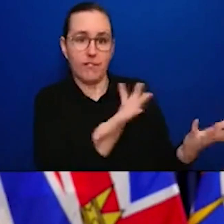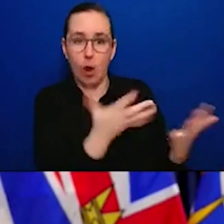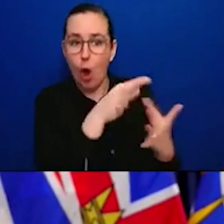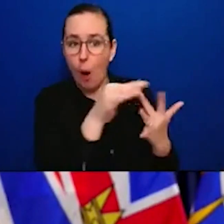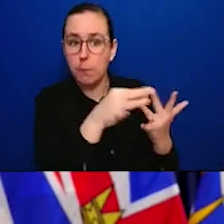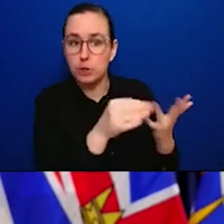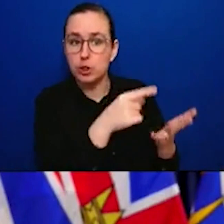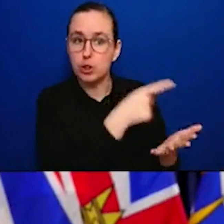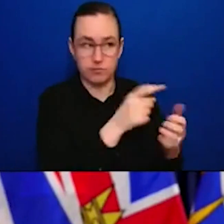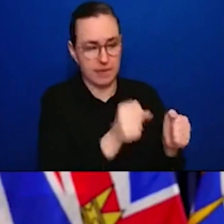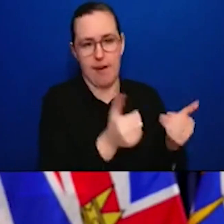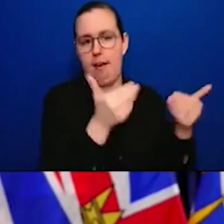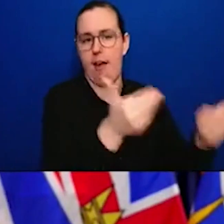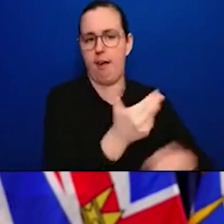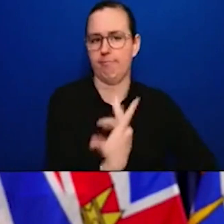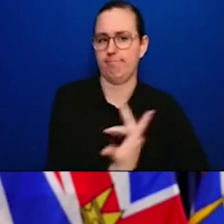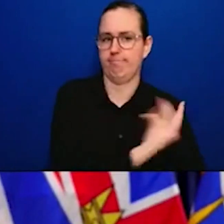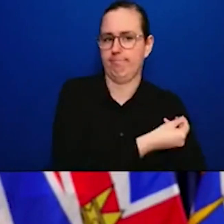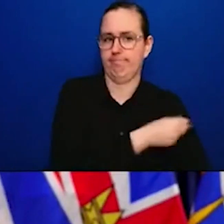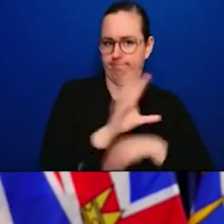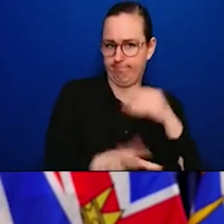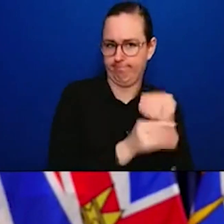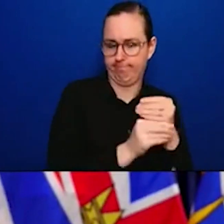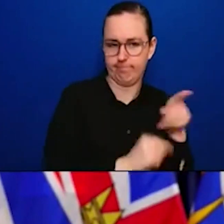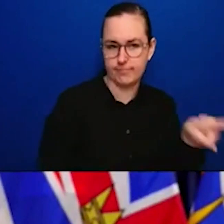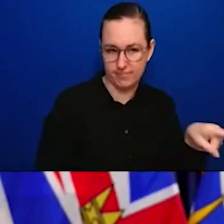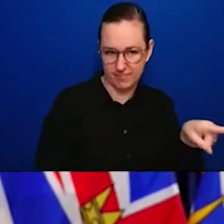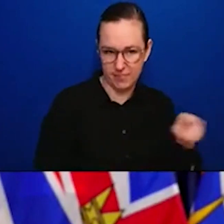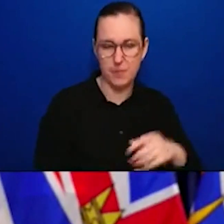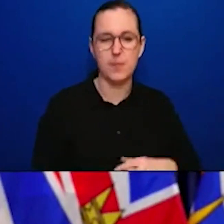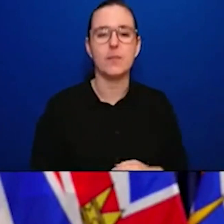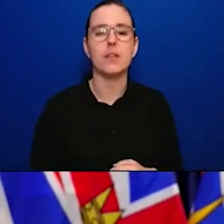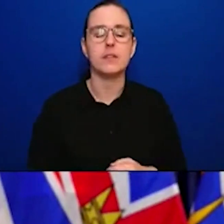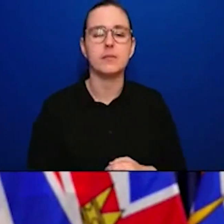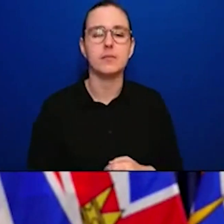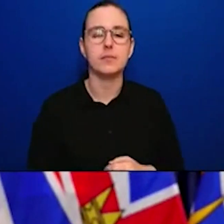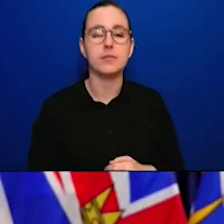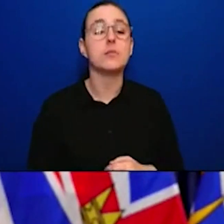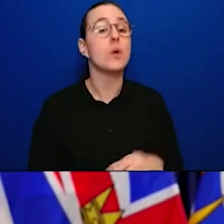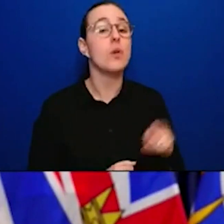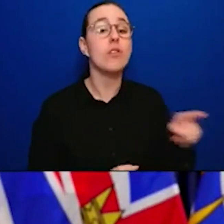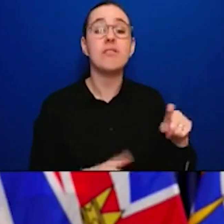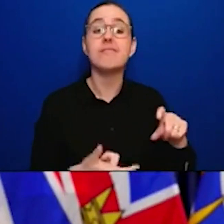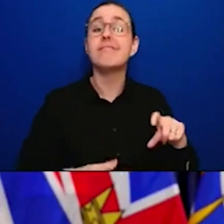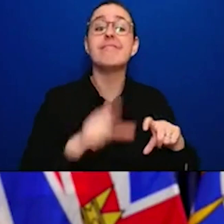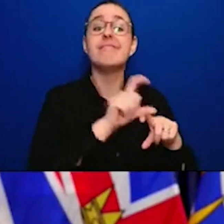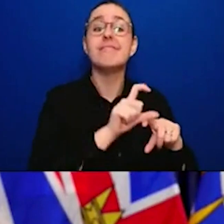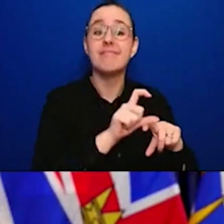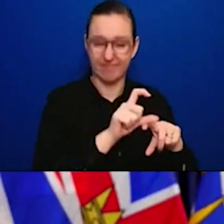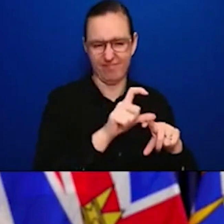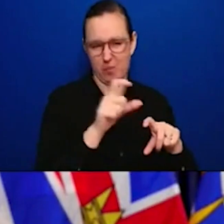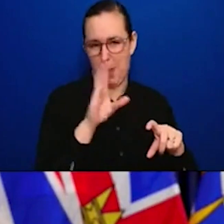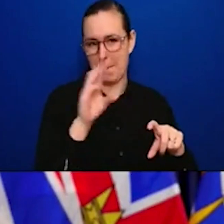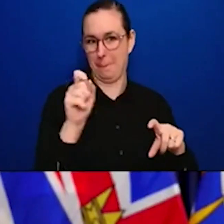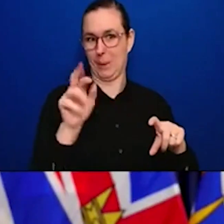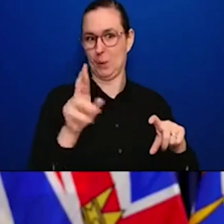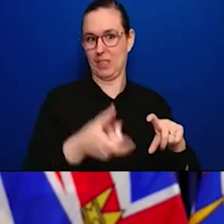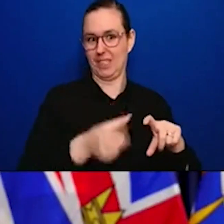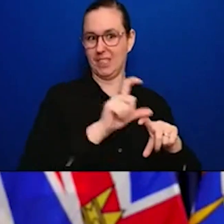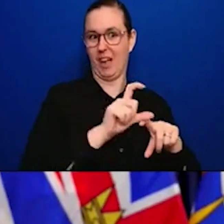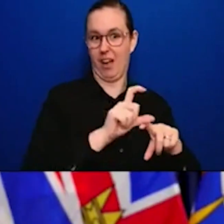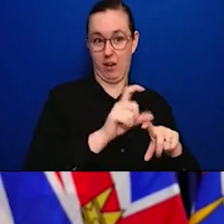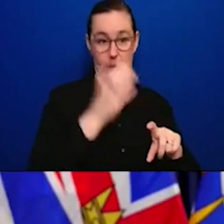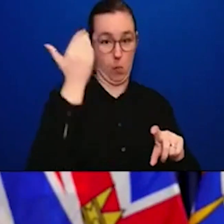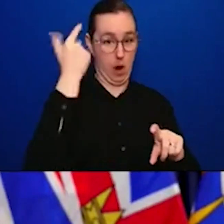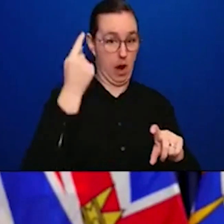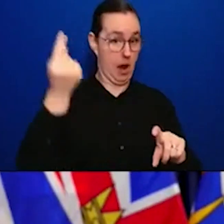but people in the homes, to the option of getting a COVID-19 pandemic booster vaccine in the month of October. April is